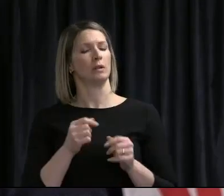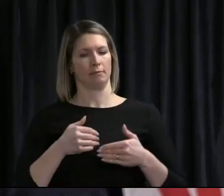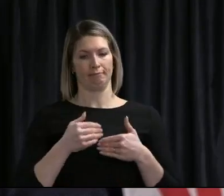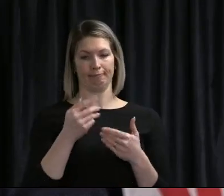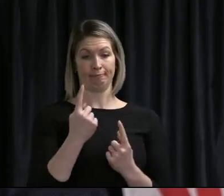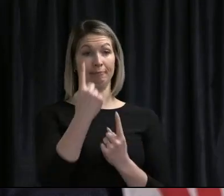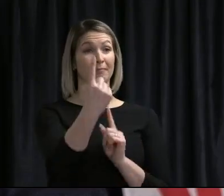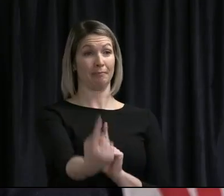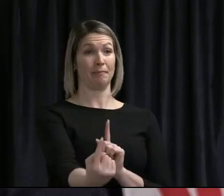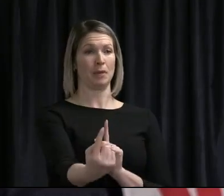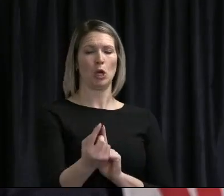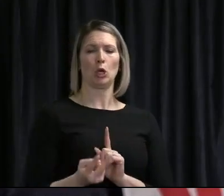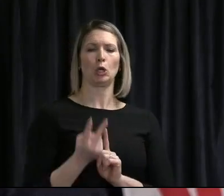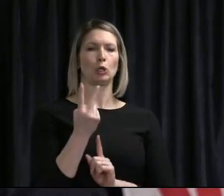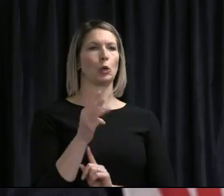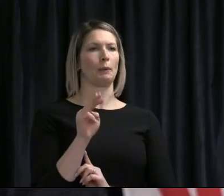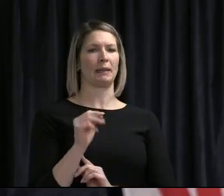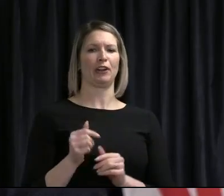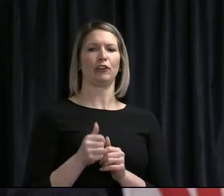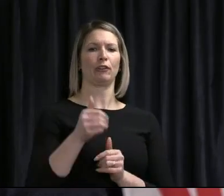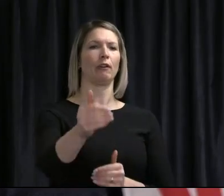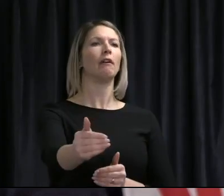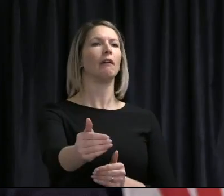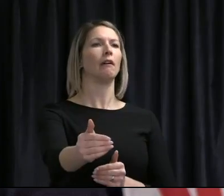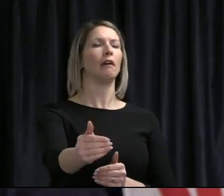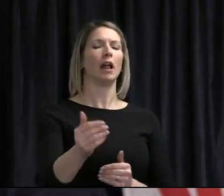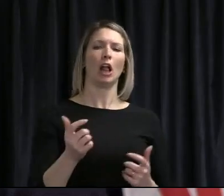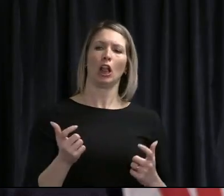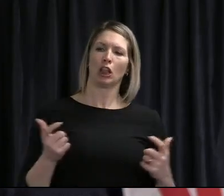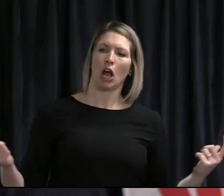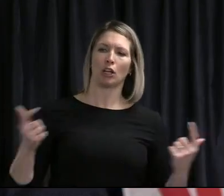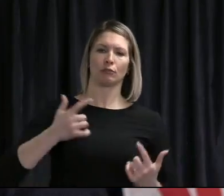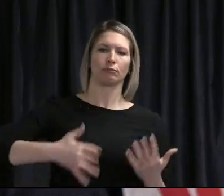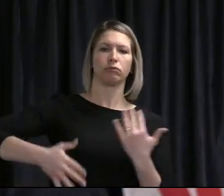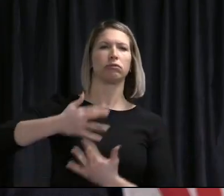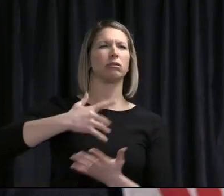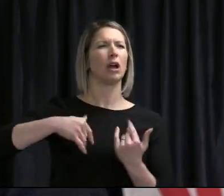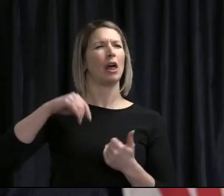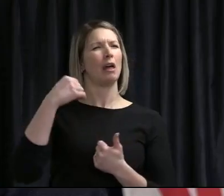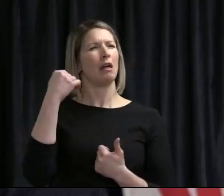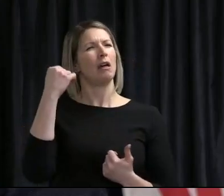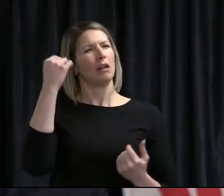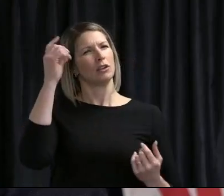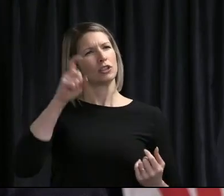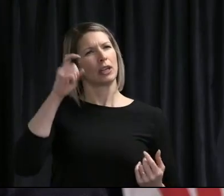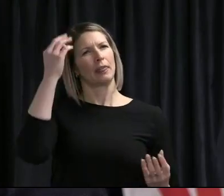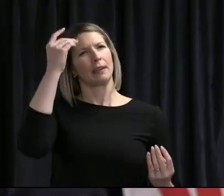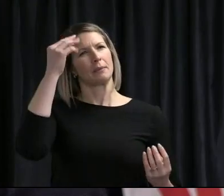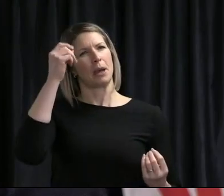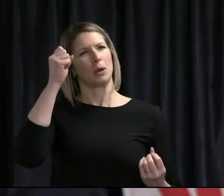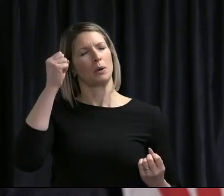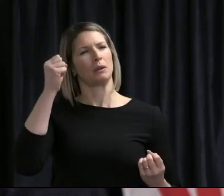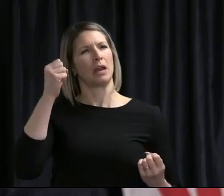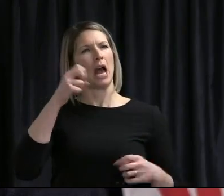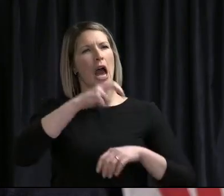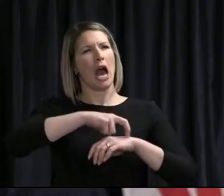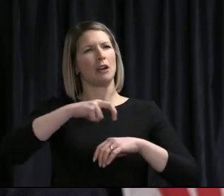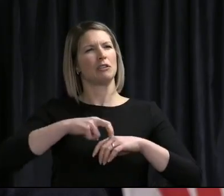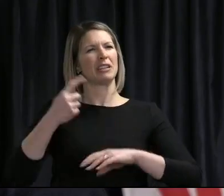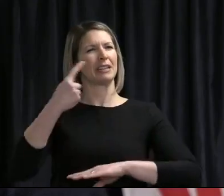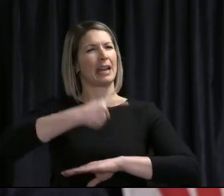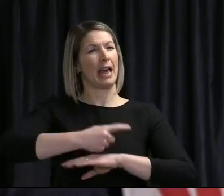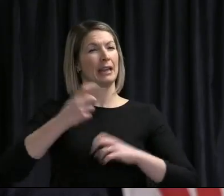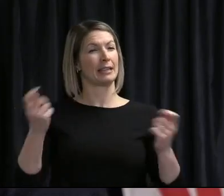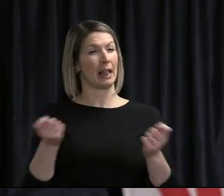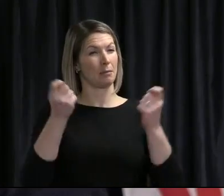between people, avoiding large crowds. So, you know, people, I think, should rethink their St. Patrick's Day celebrations in light of